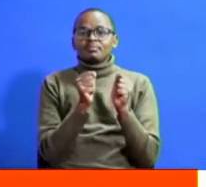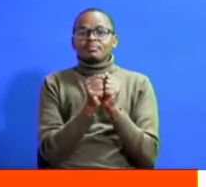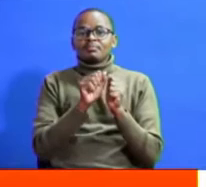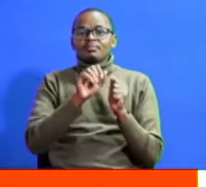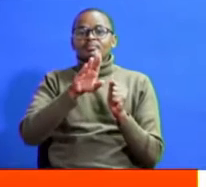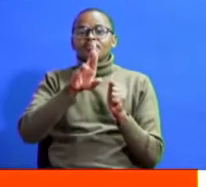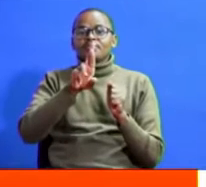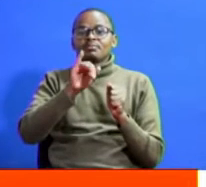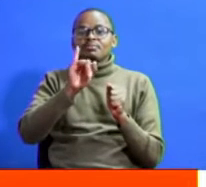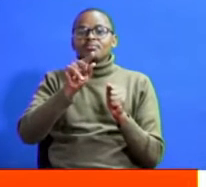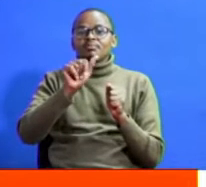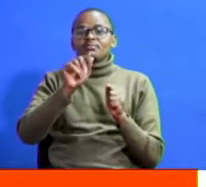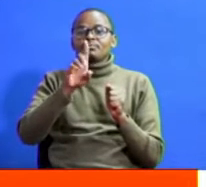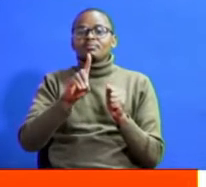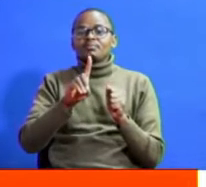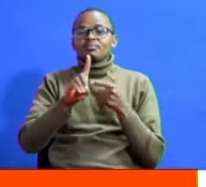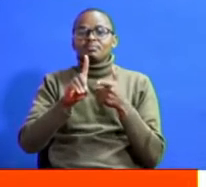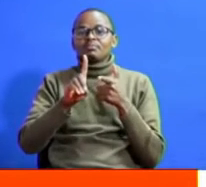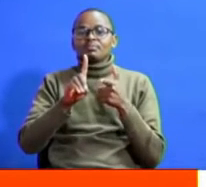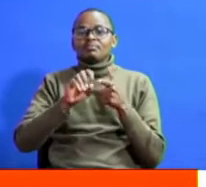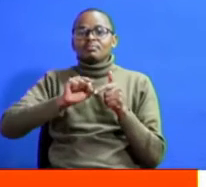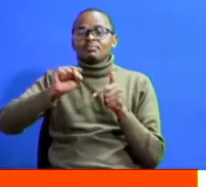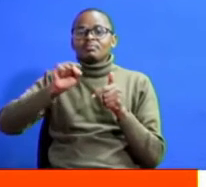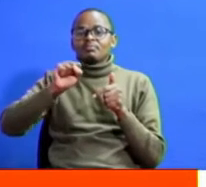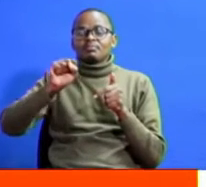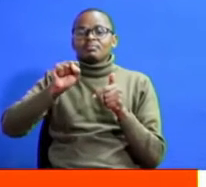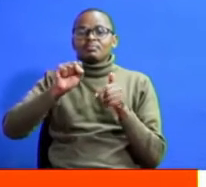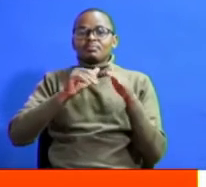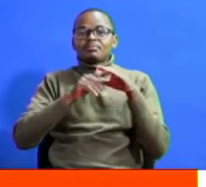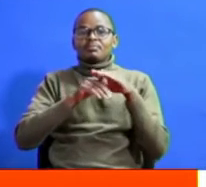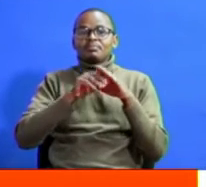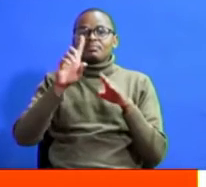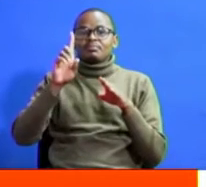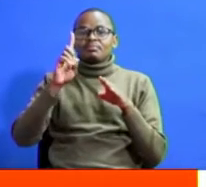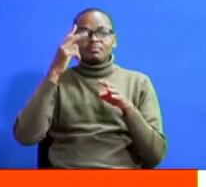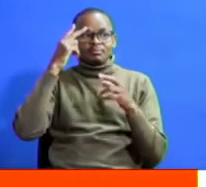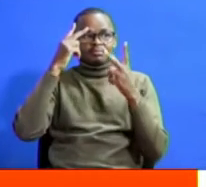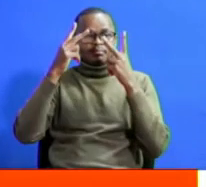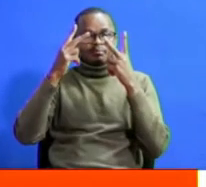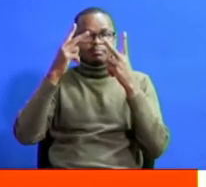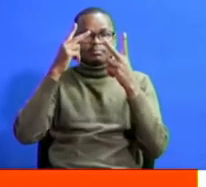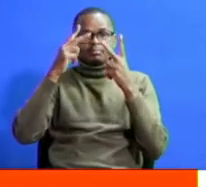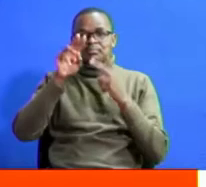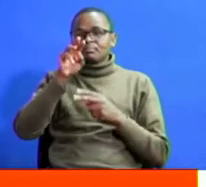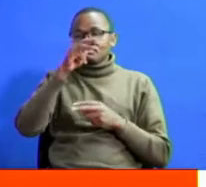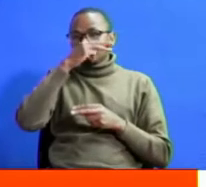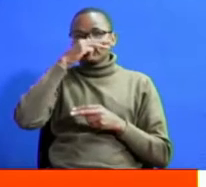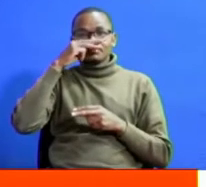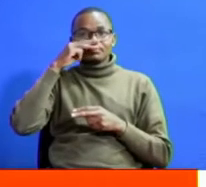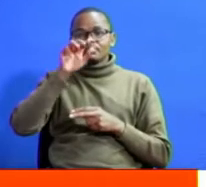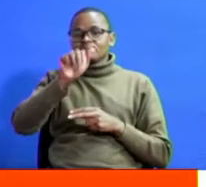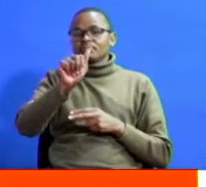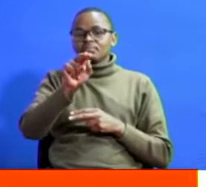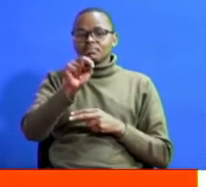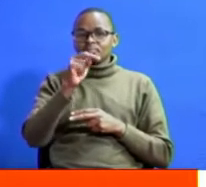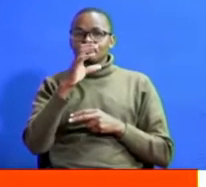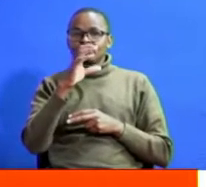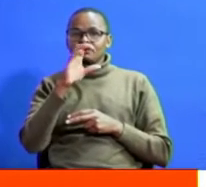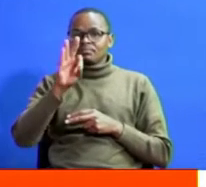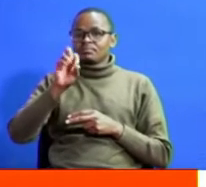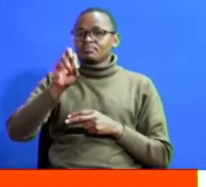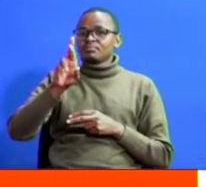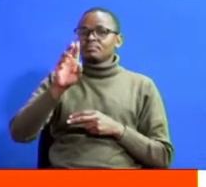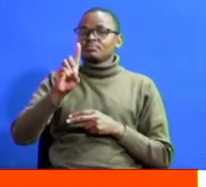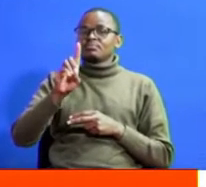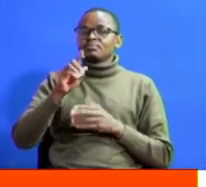that goes with him on these campaign trails in Nairobi. We saw even Musalia Mudavadi, the ANC party leader, and the Ford Kenya